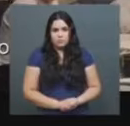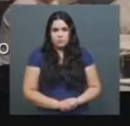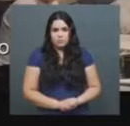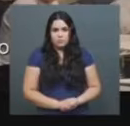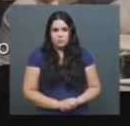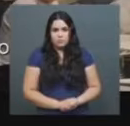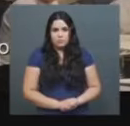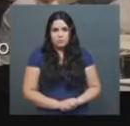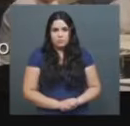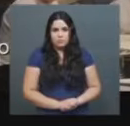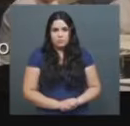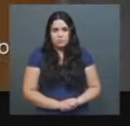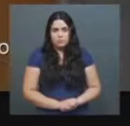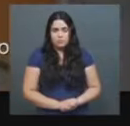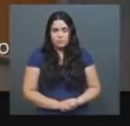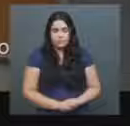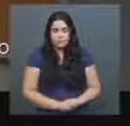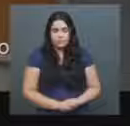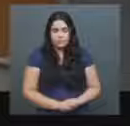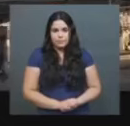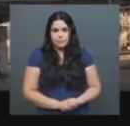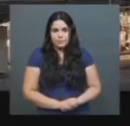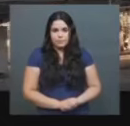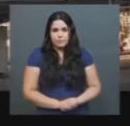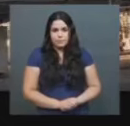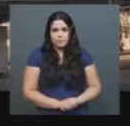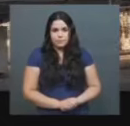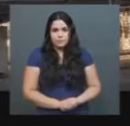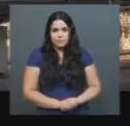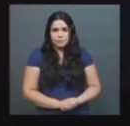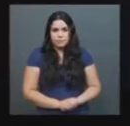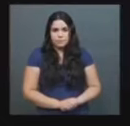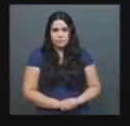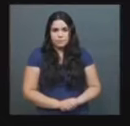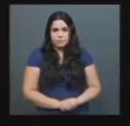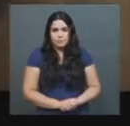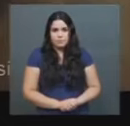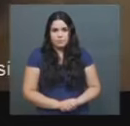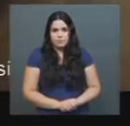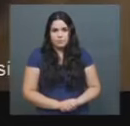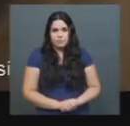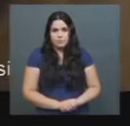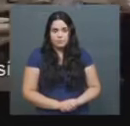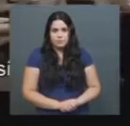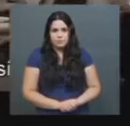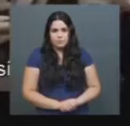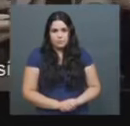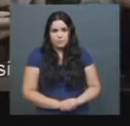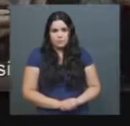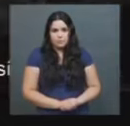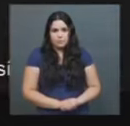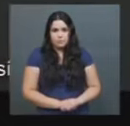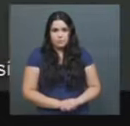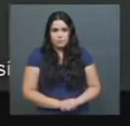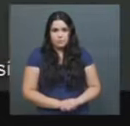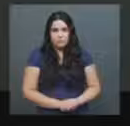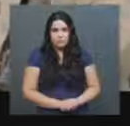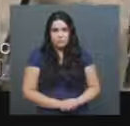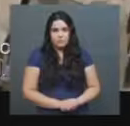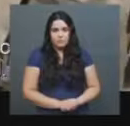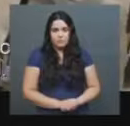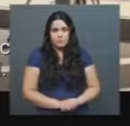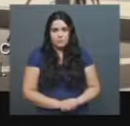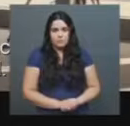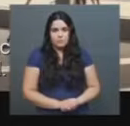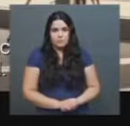emptied last night. I'm sorry, I'm not the... You should be an engineer. I'm a Negro woman. I'm not going to entertain the impossible.